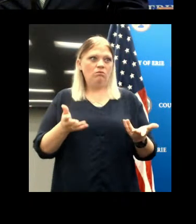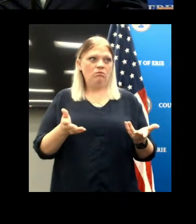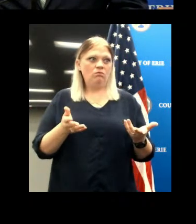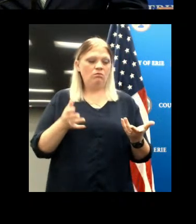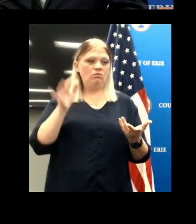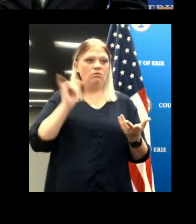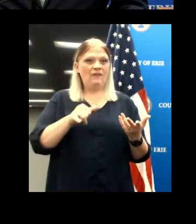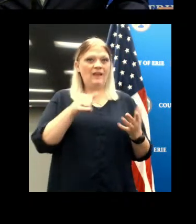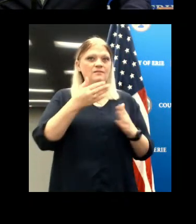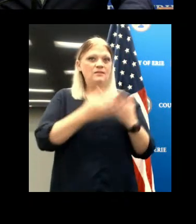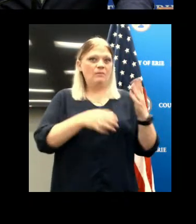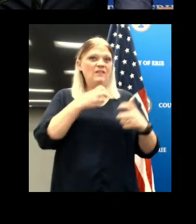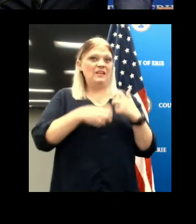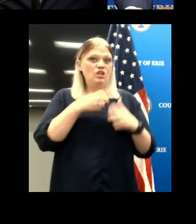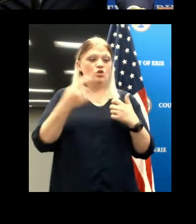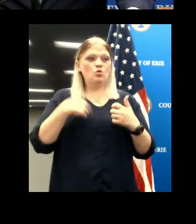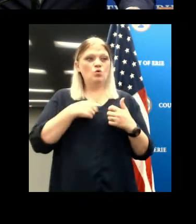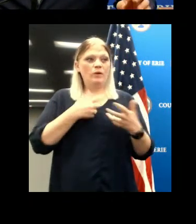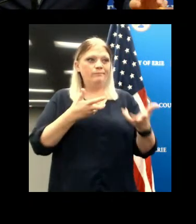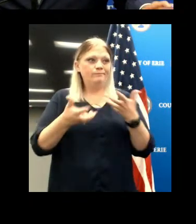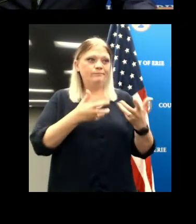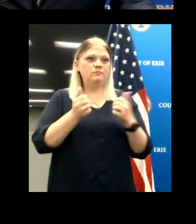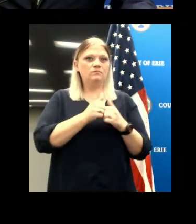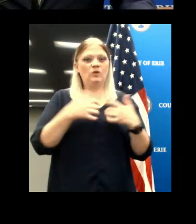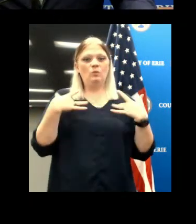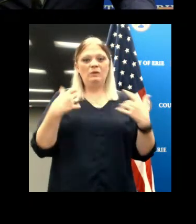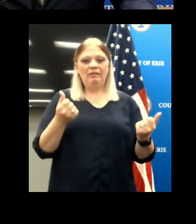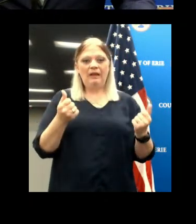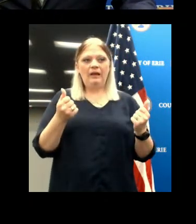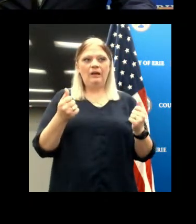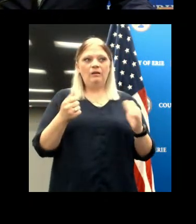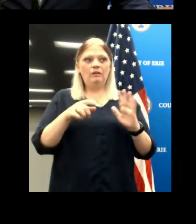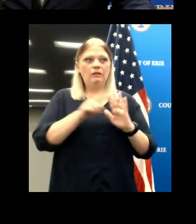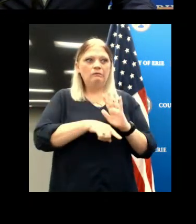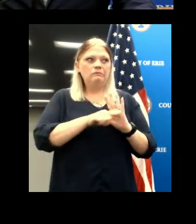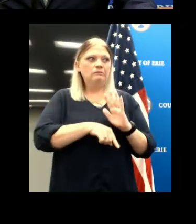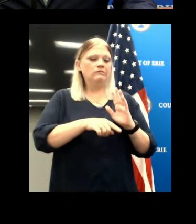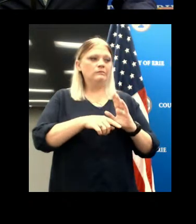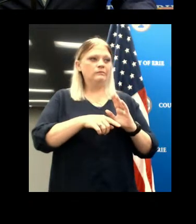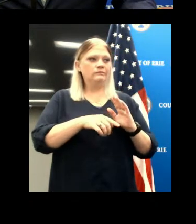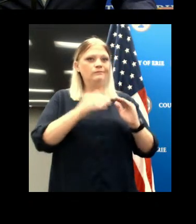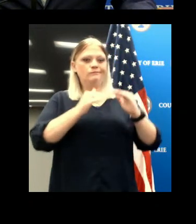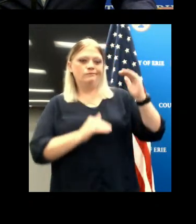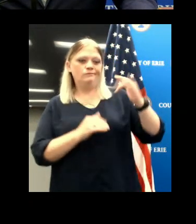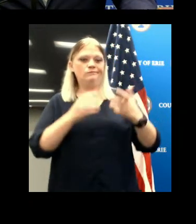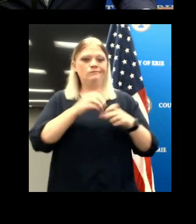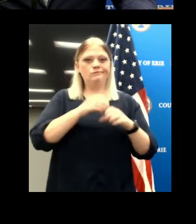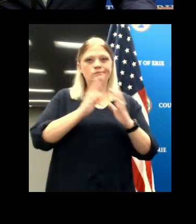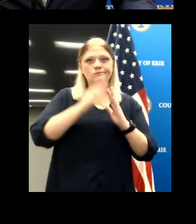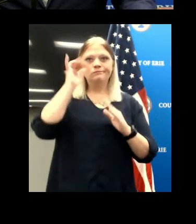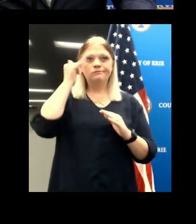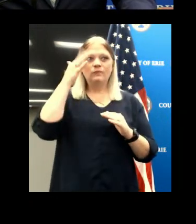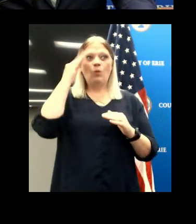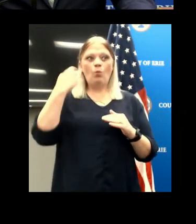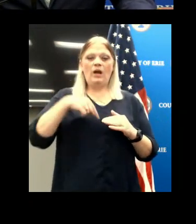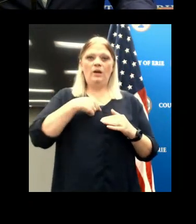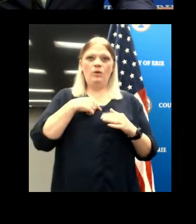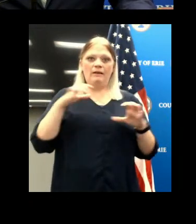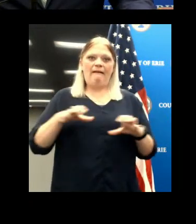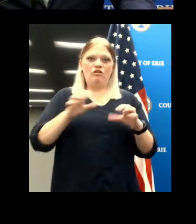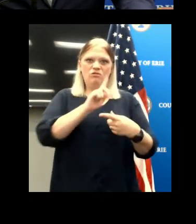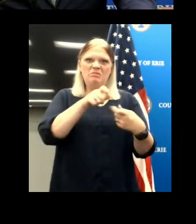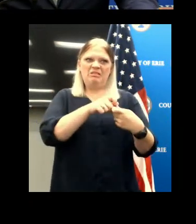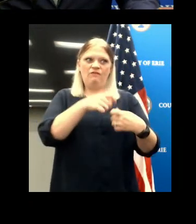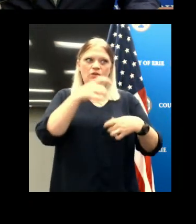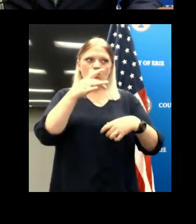into some of the issues that we dealt with regards to health disparities among individuals who live in the city of Buffalo and why we took some specific actions early